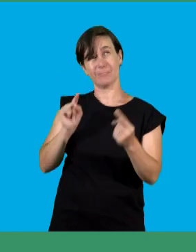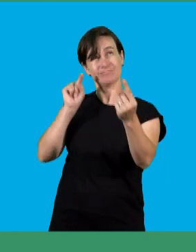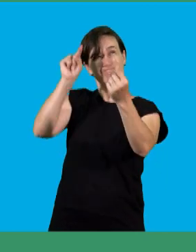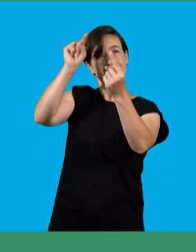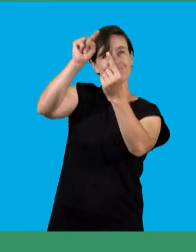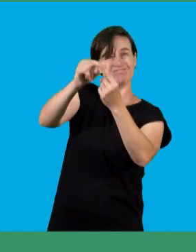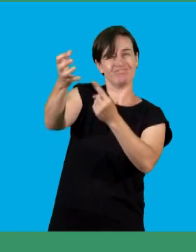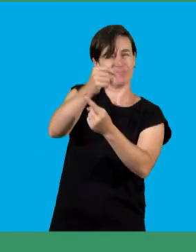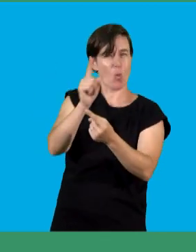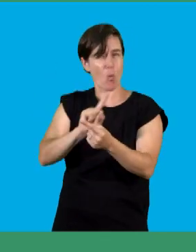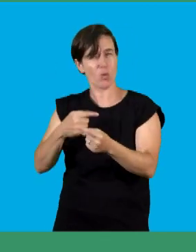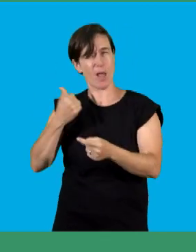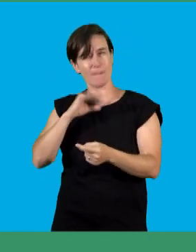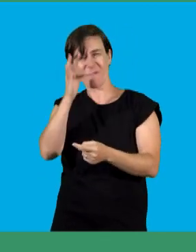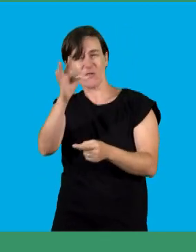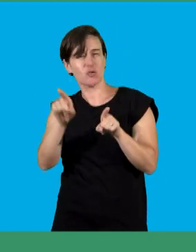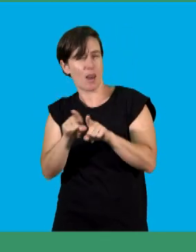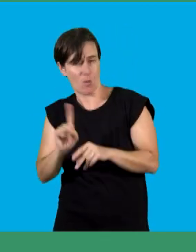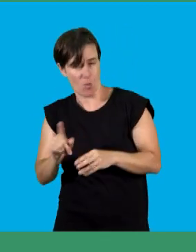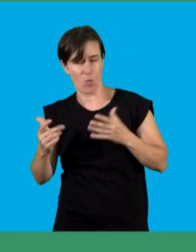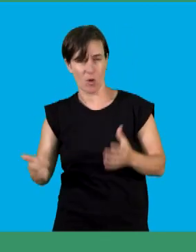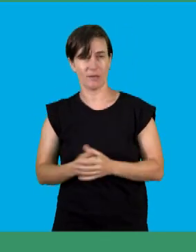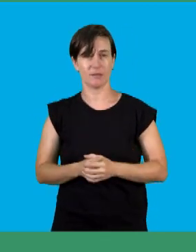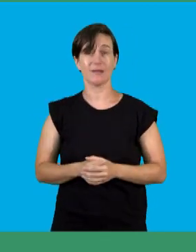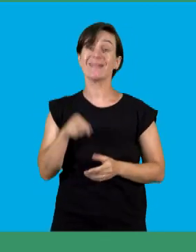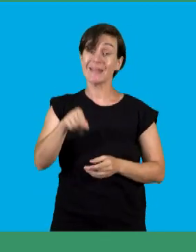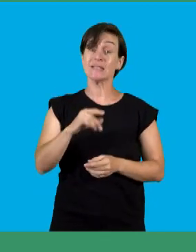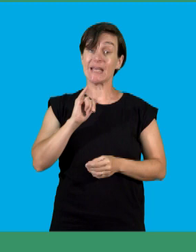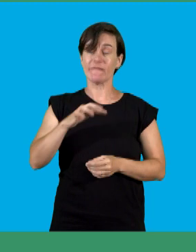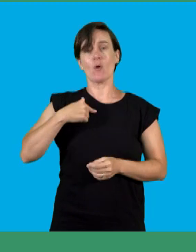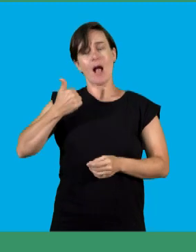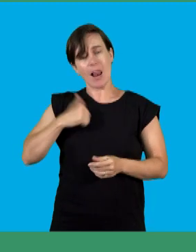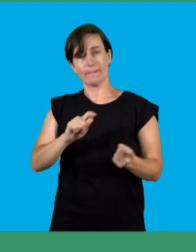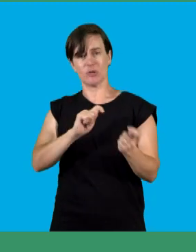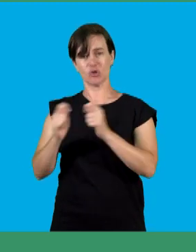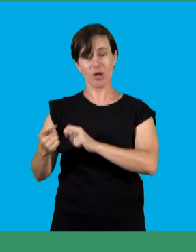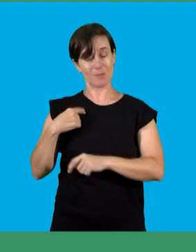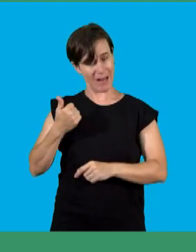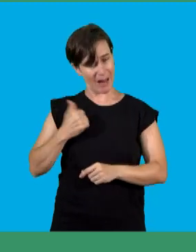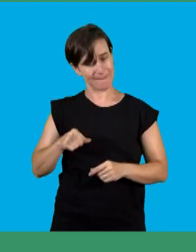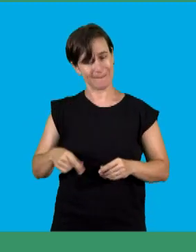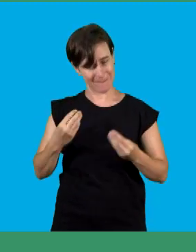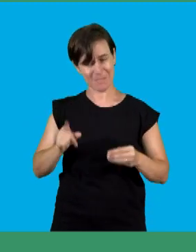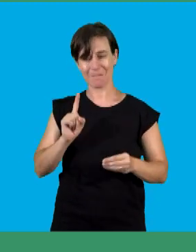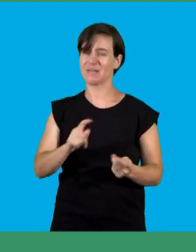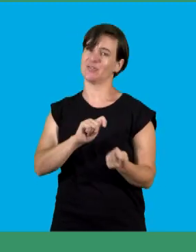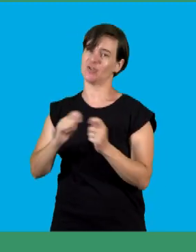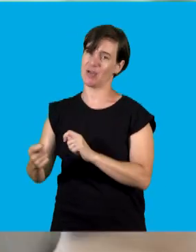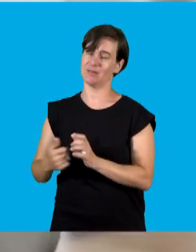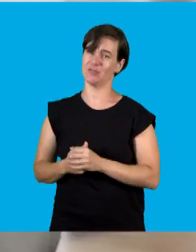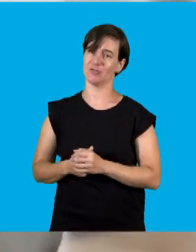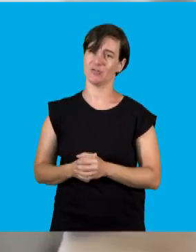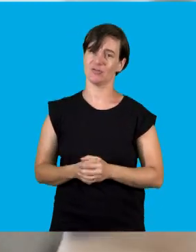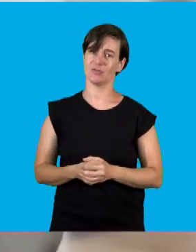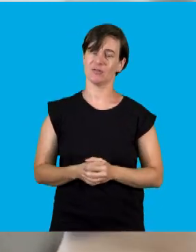this technique if you want to implement change. And in order for us to implement change successfully, we need to